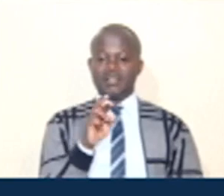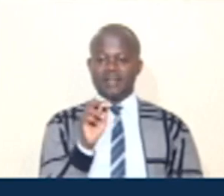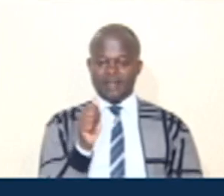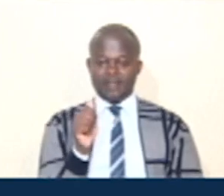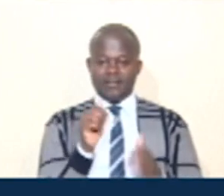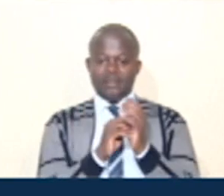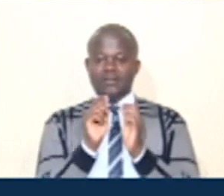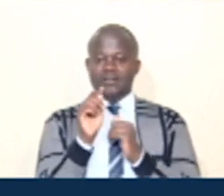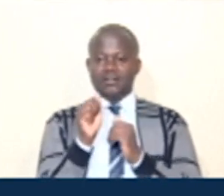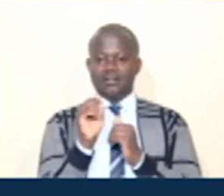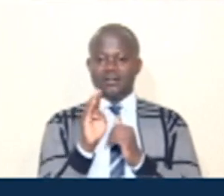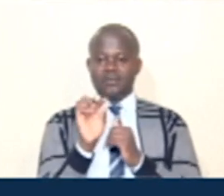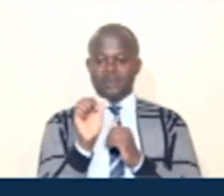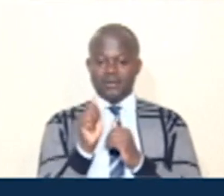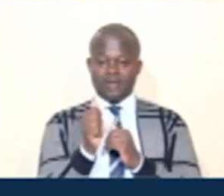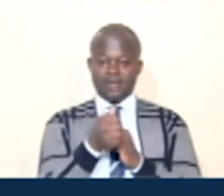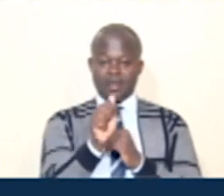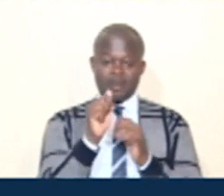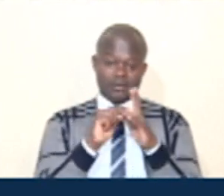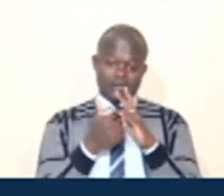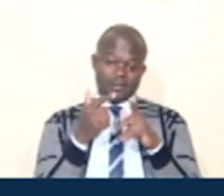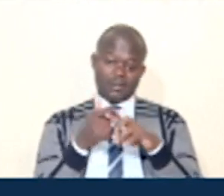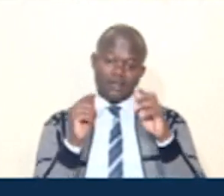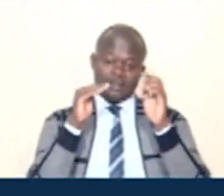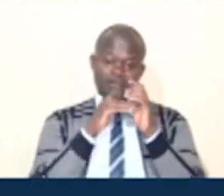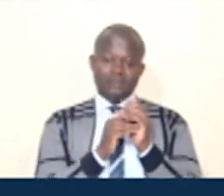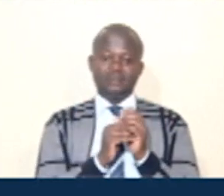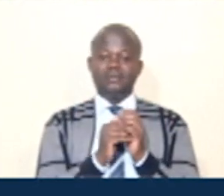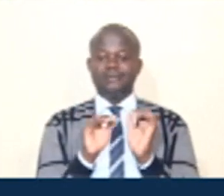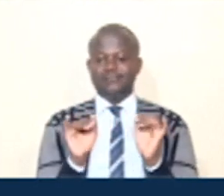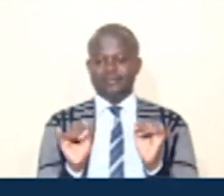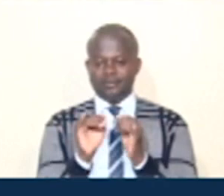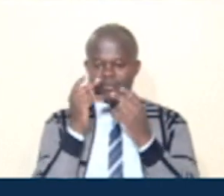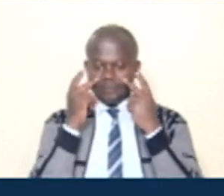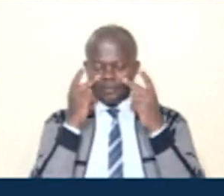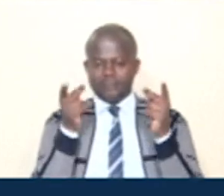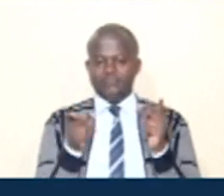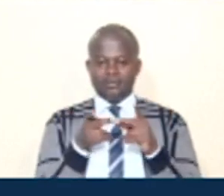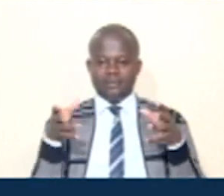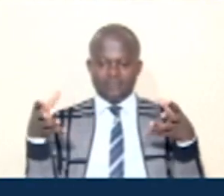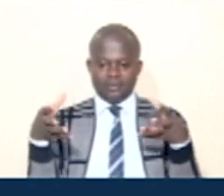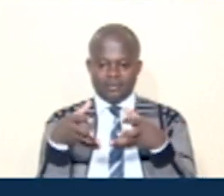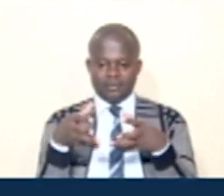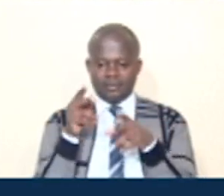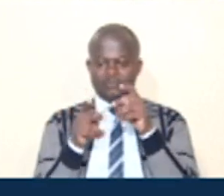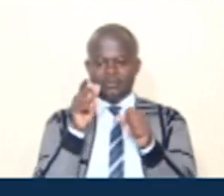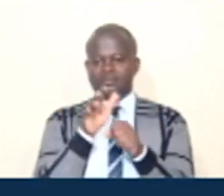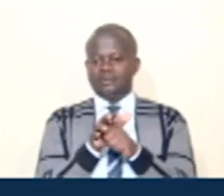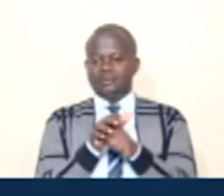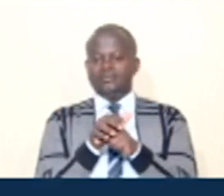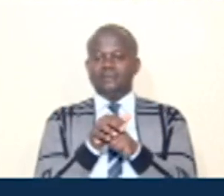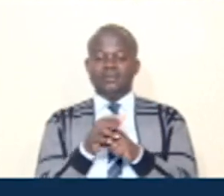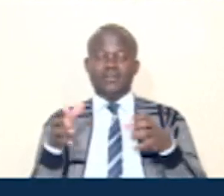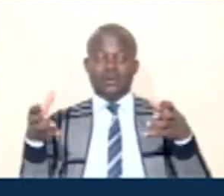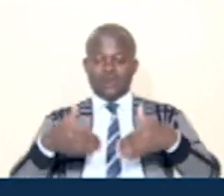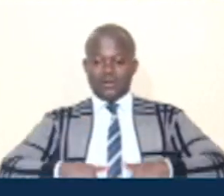n'ibiri Kabuga ibyo ni ibibuga twatangije ariko twagerageje kureba ahantu hahurira abantu benshi ahantu hahurira